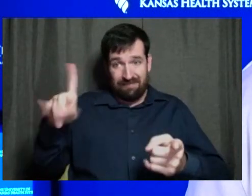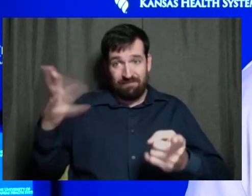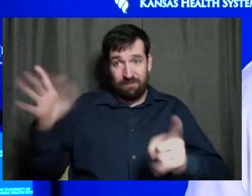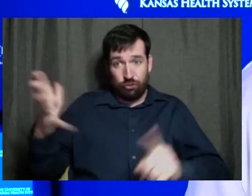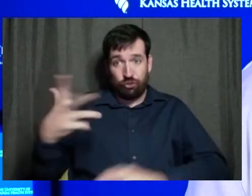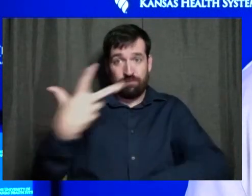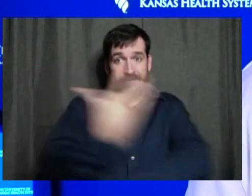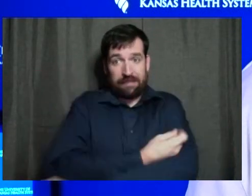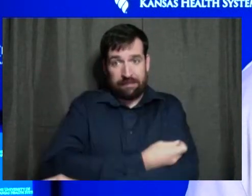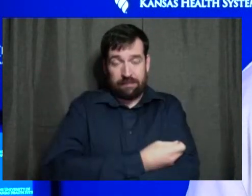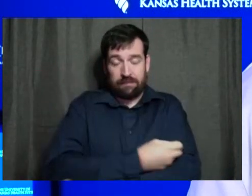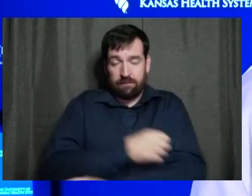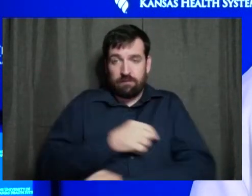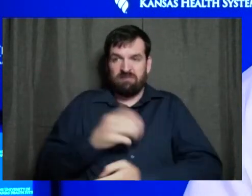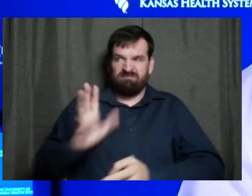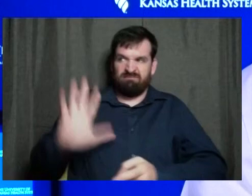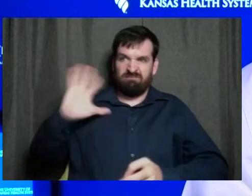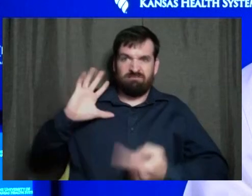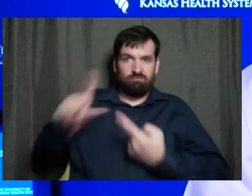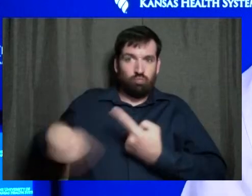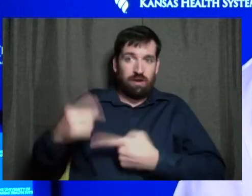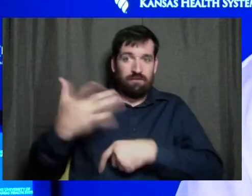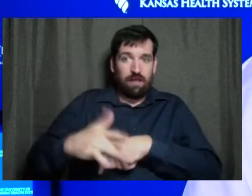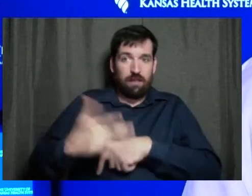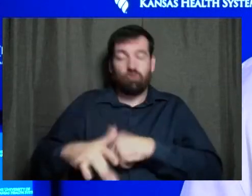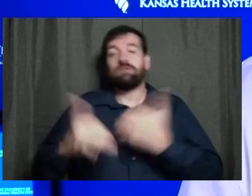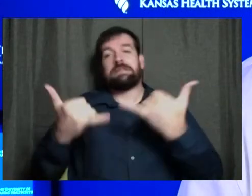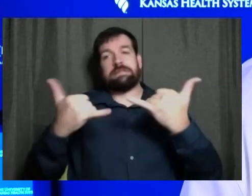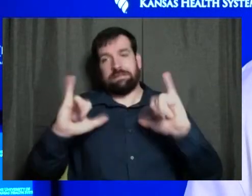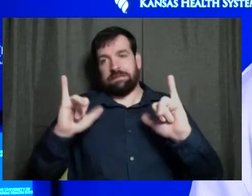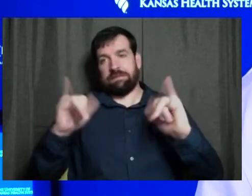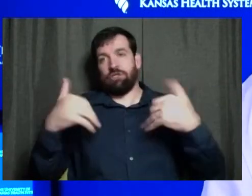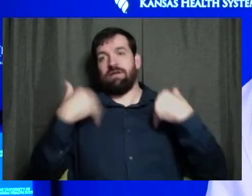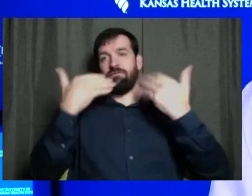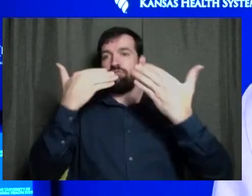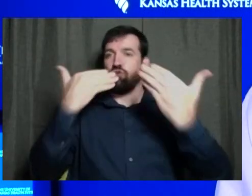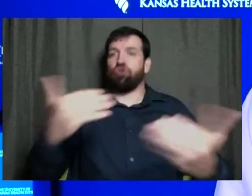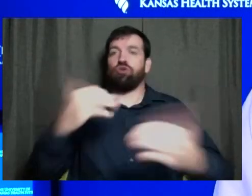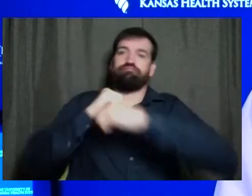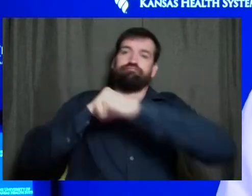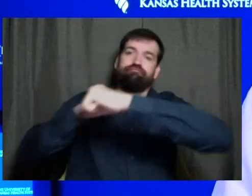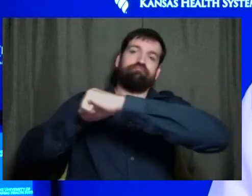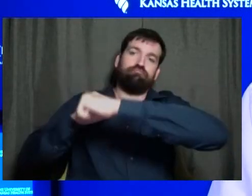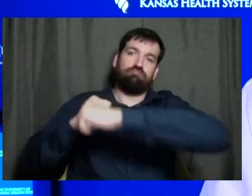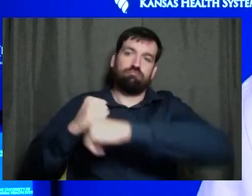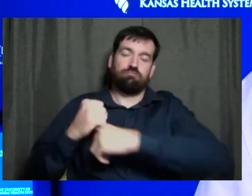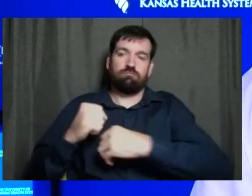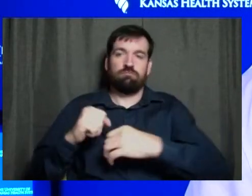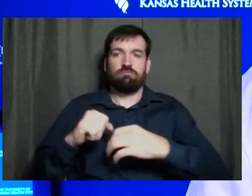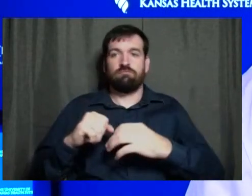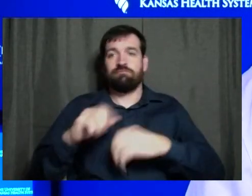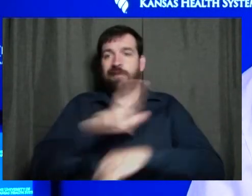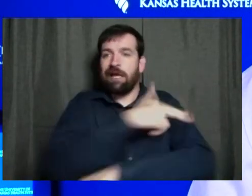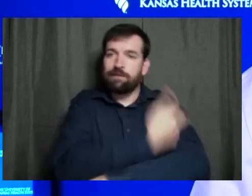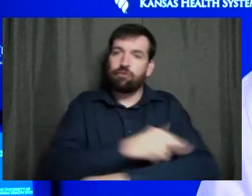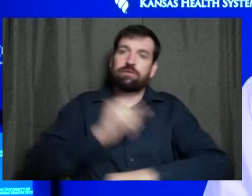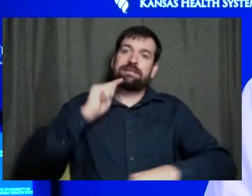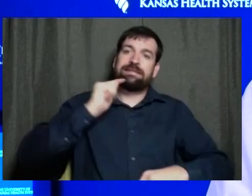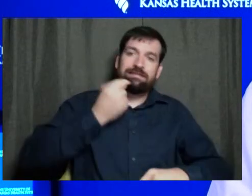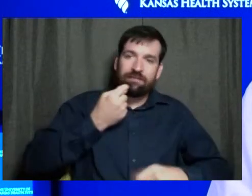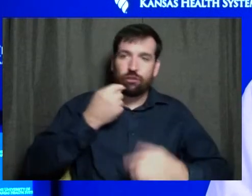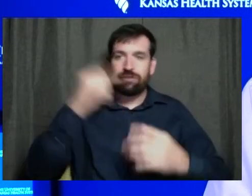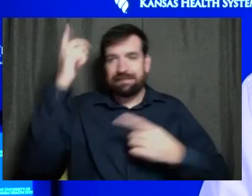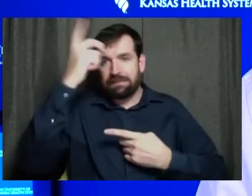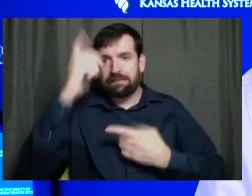as the vaccines were available, you still have very good, excellent protection against hospitalization, severe disease, and death. I haven't really seen